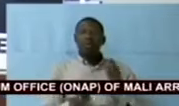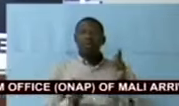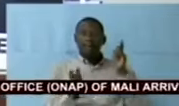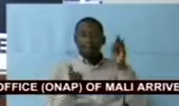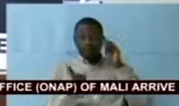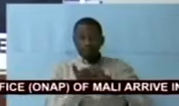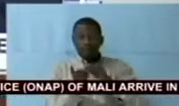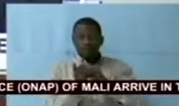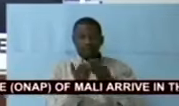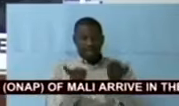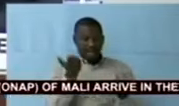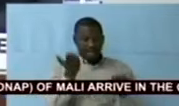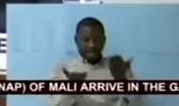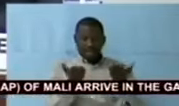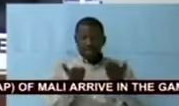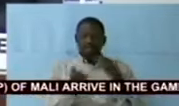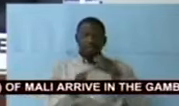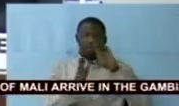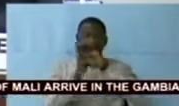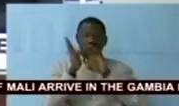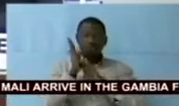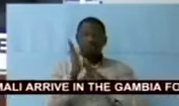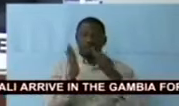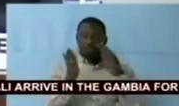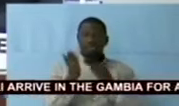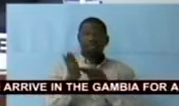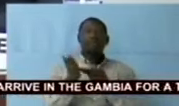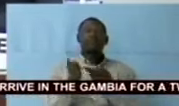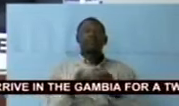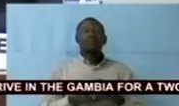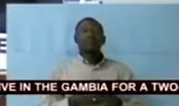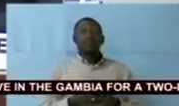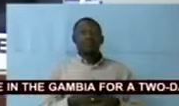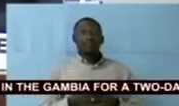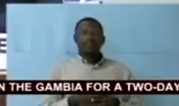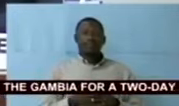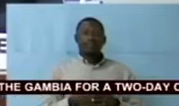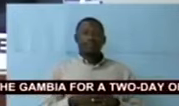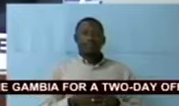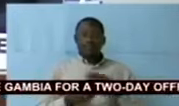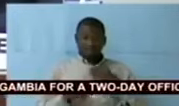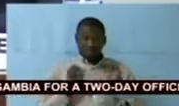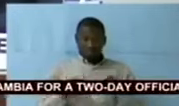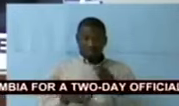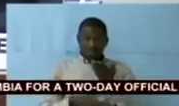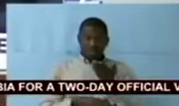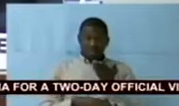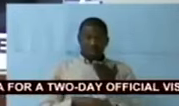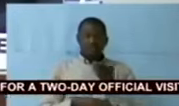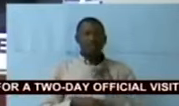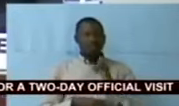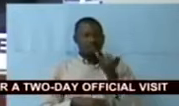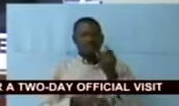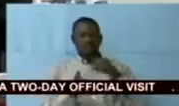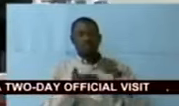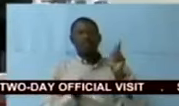ni constitution no nyim luwa buko ba nyim fango foisa ni ko takki folo ya jube. Is that not the case? That is correct.